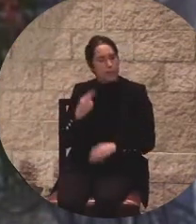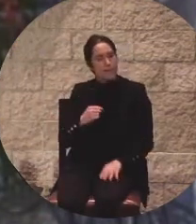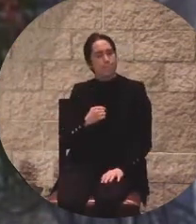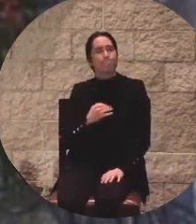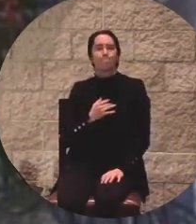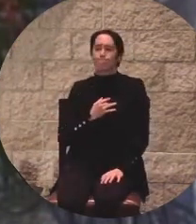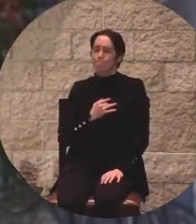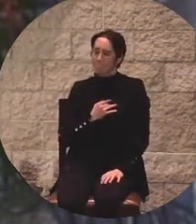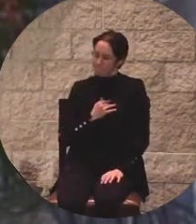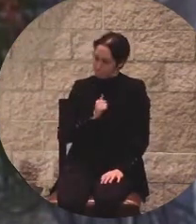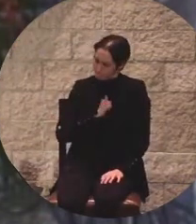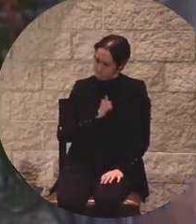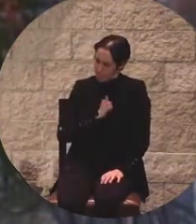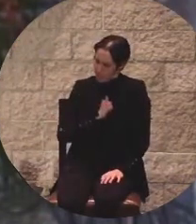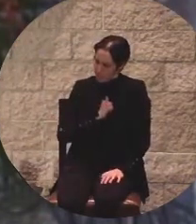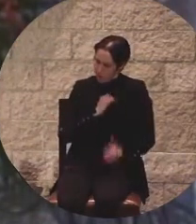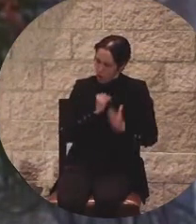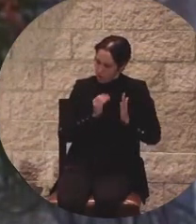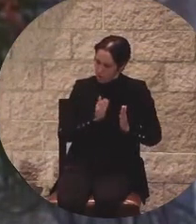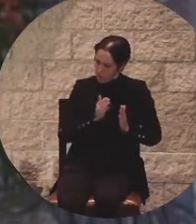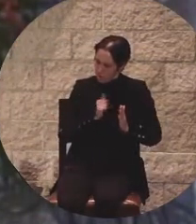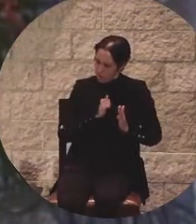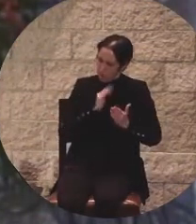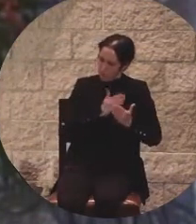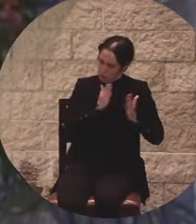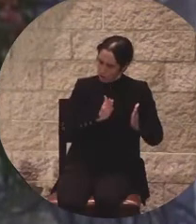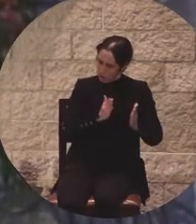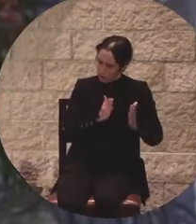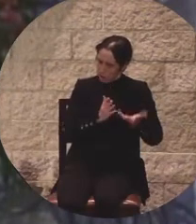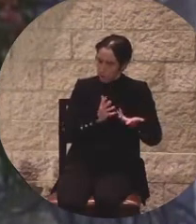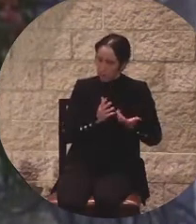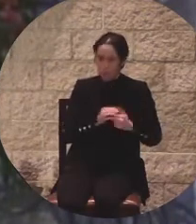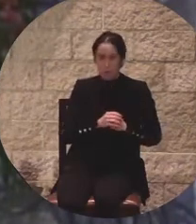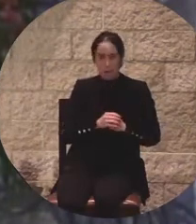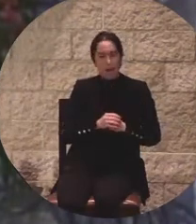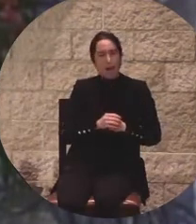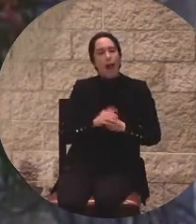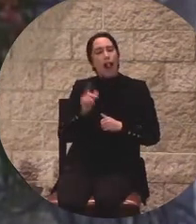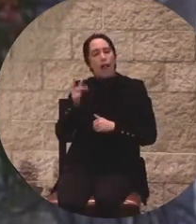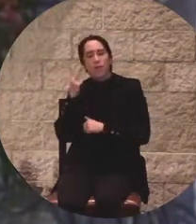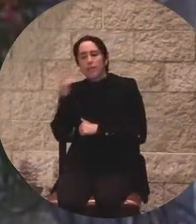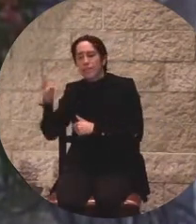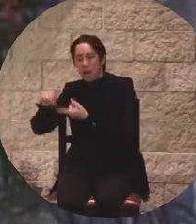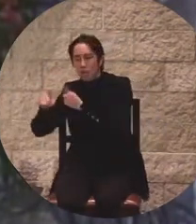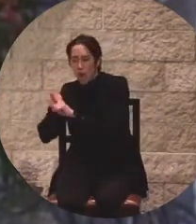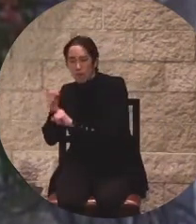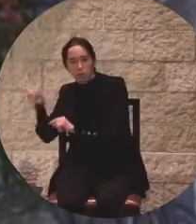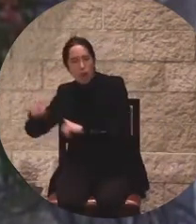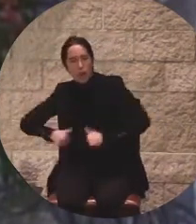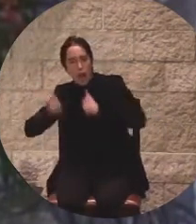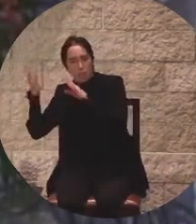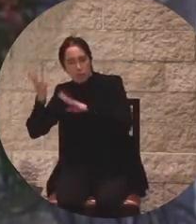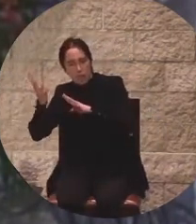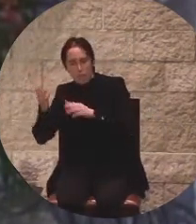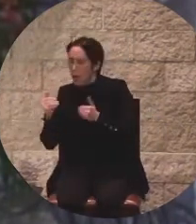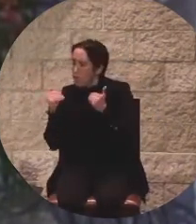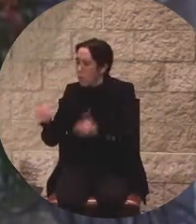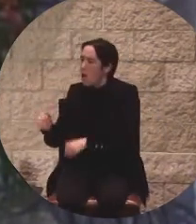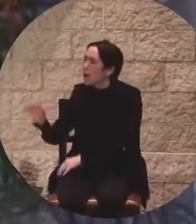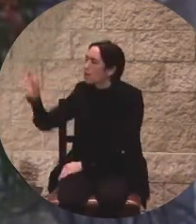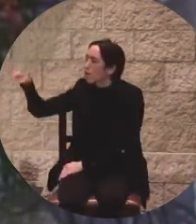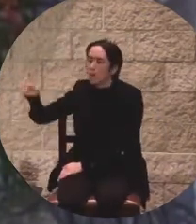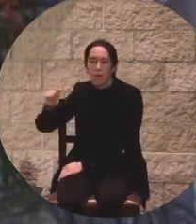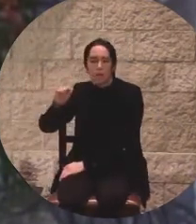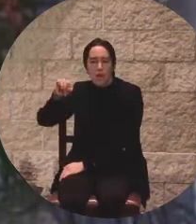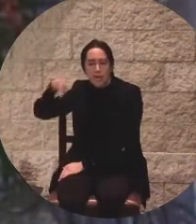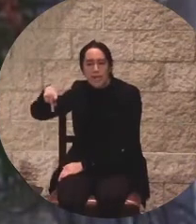tips. Then you see a friend of yours live streaming, and you tip them. So we keep kind of